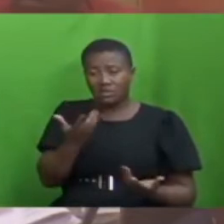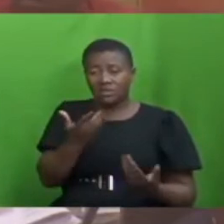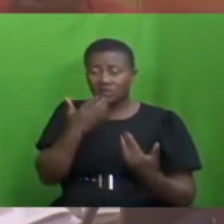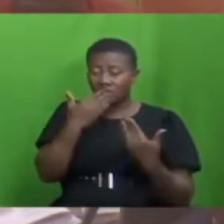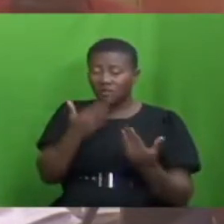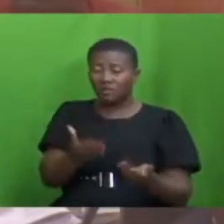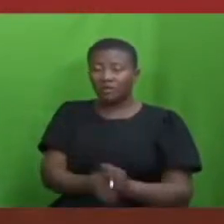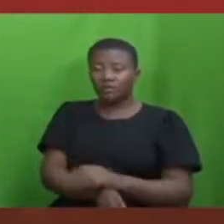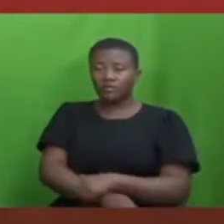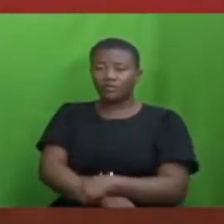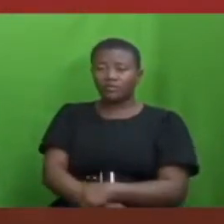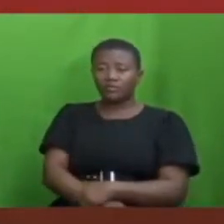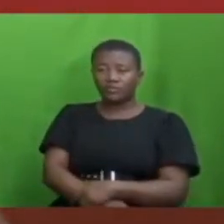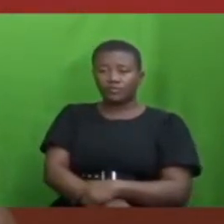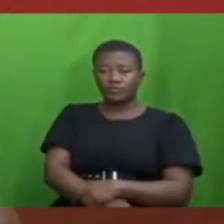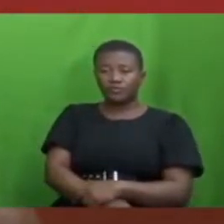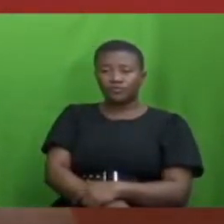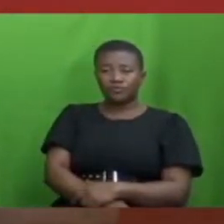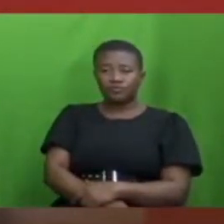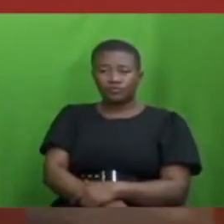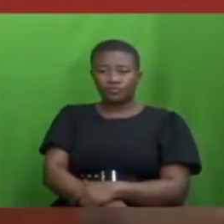Speaker.